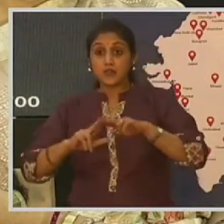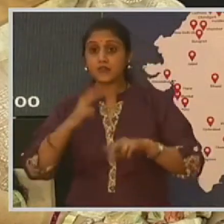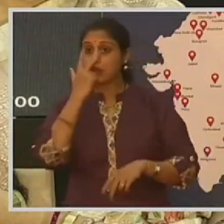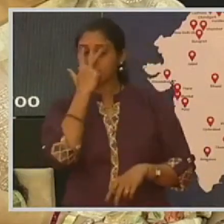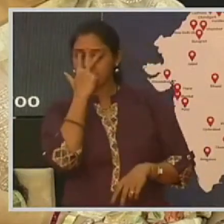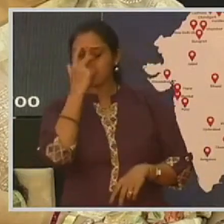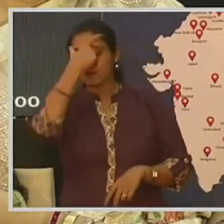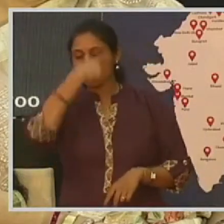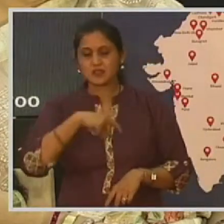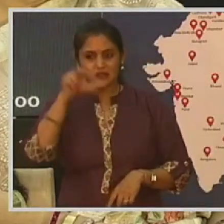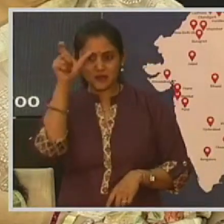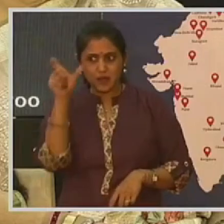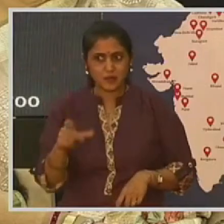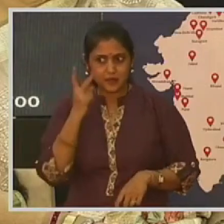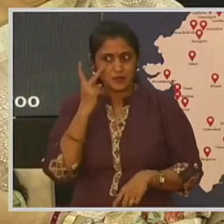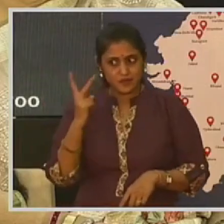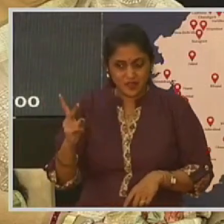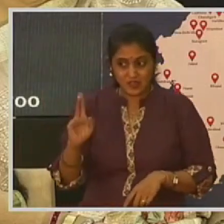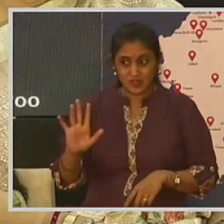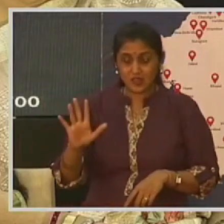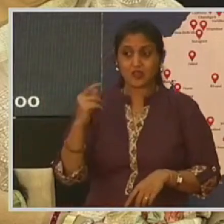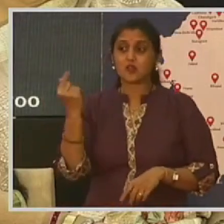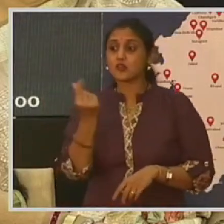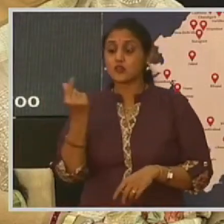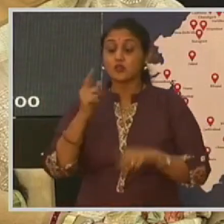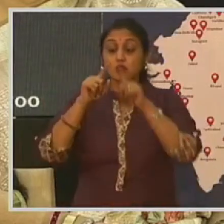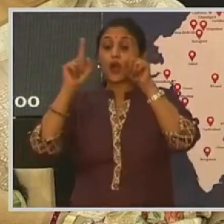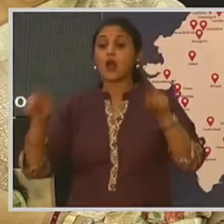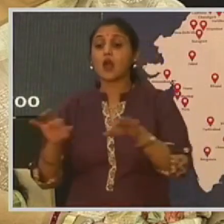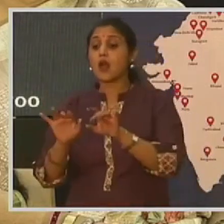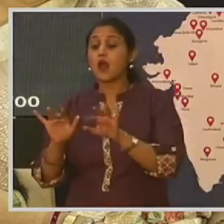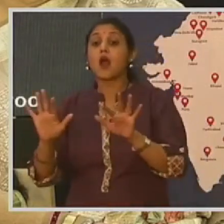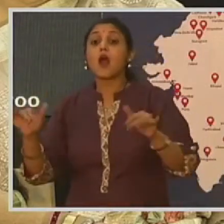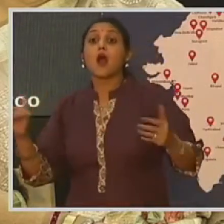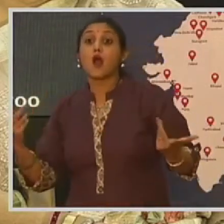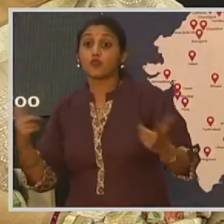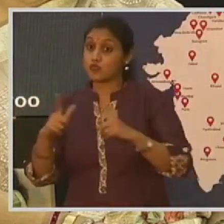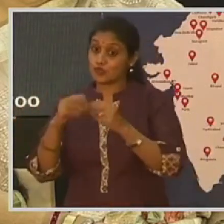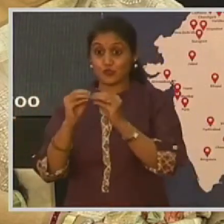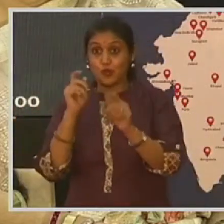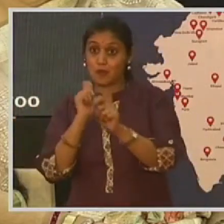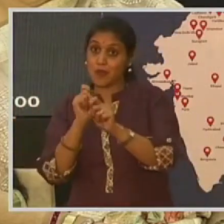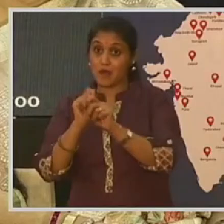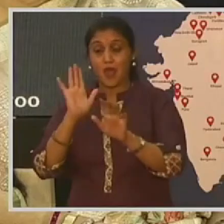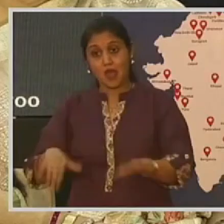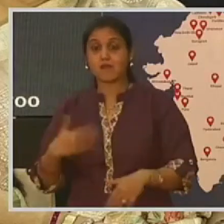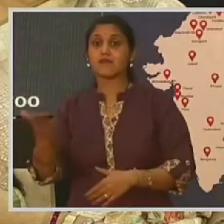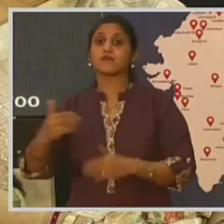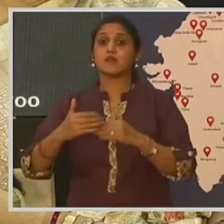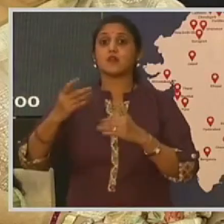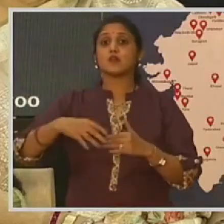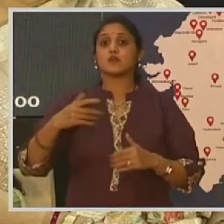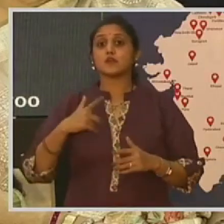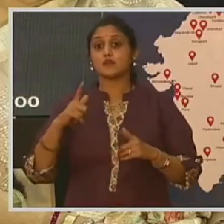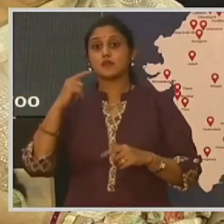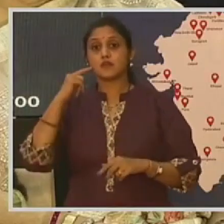person and we think that if that person has to use computer or go to a job and use a computer, how is he supposed to use the